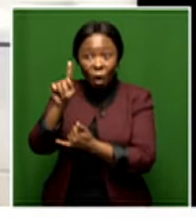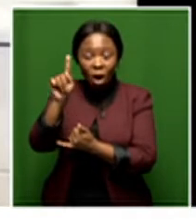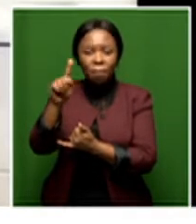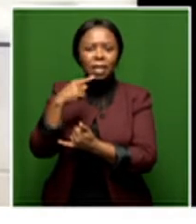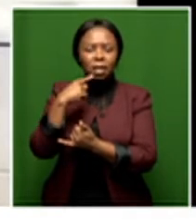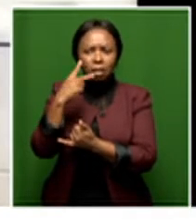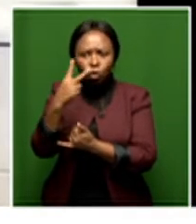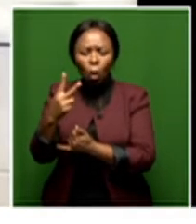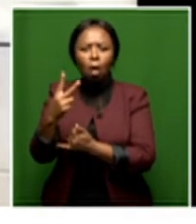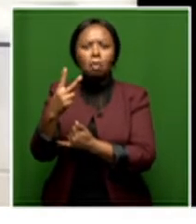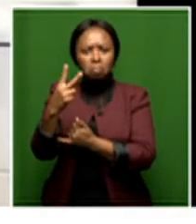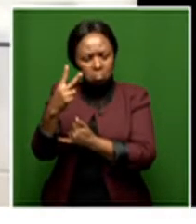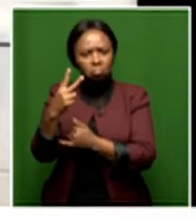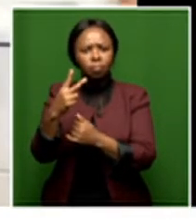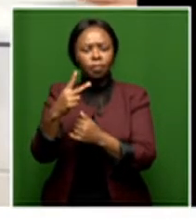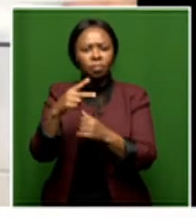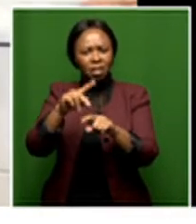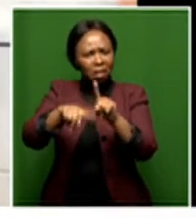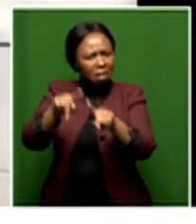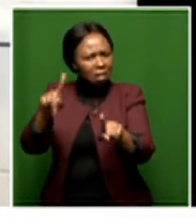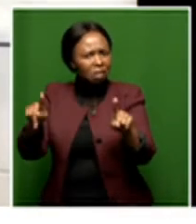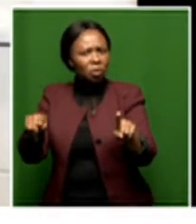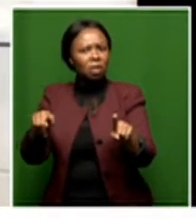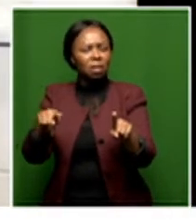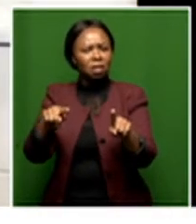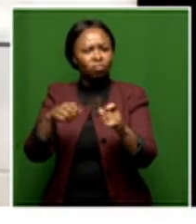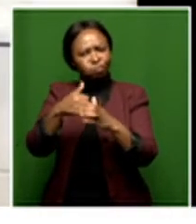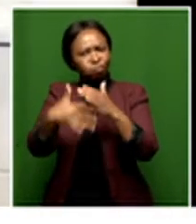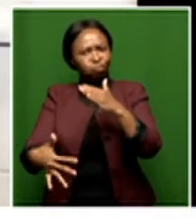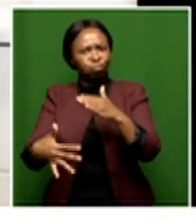several cases of blood clots, and